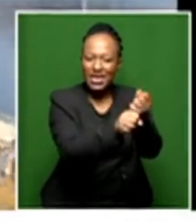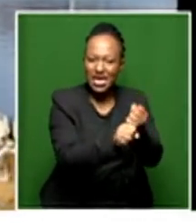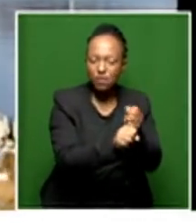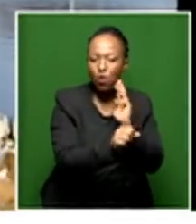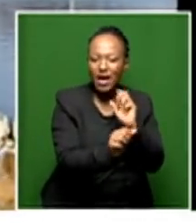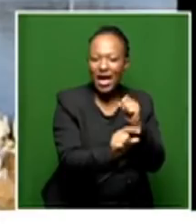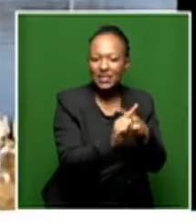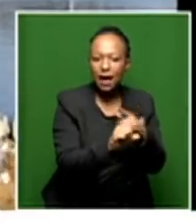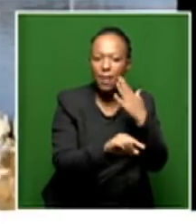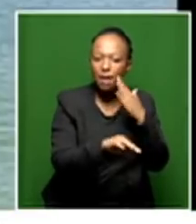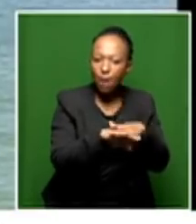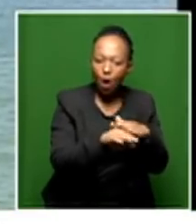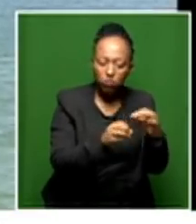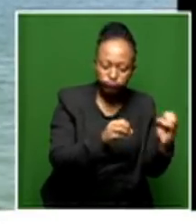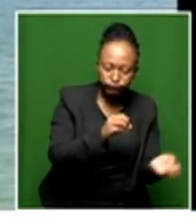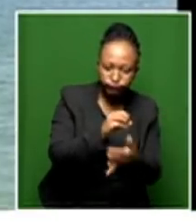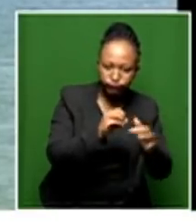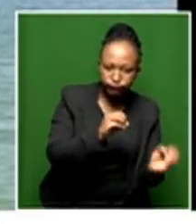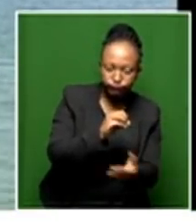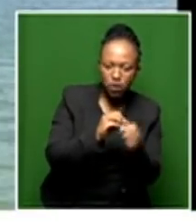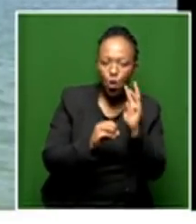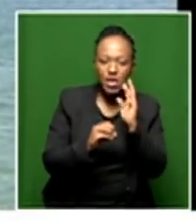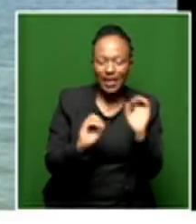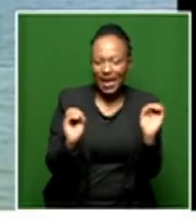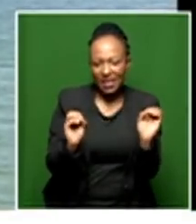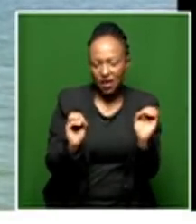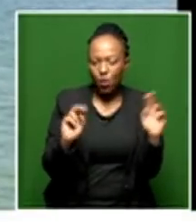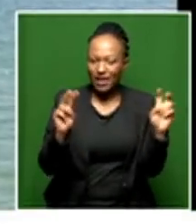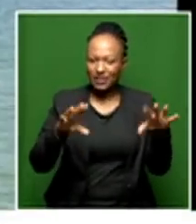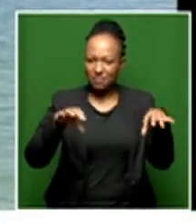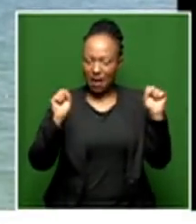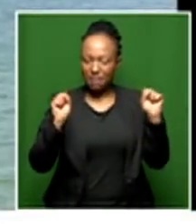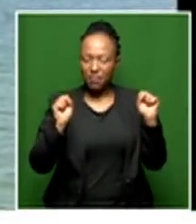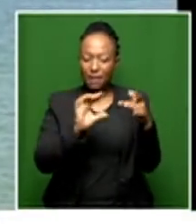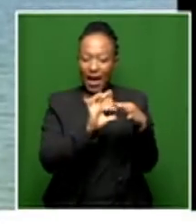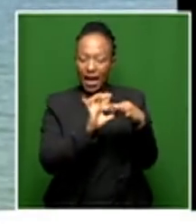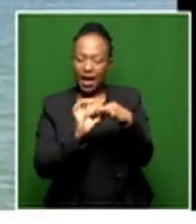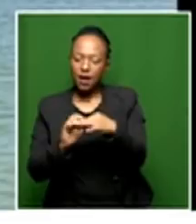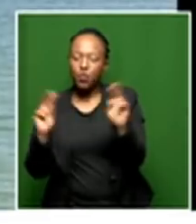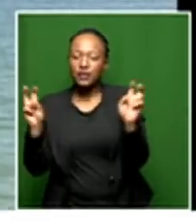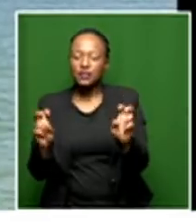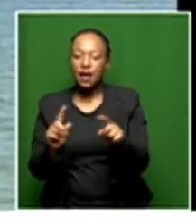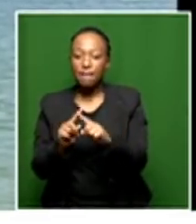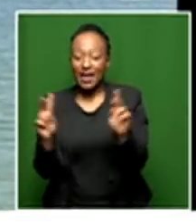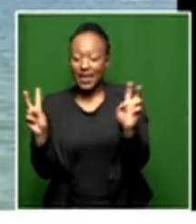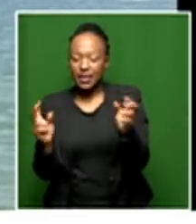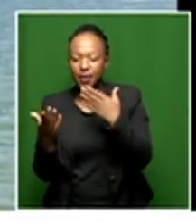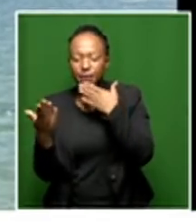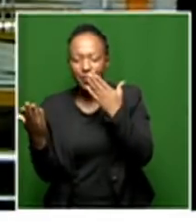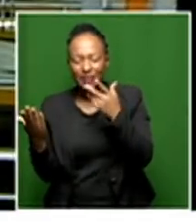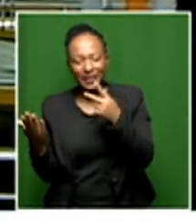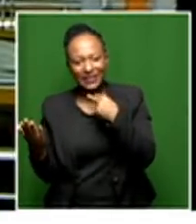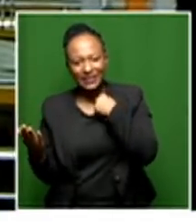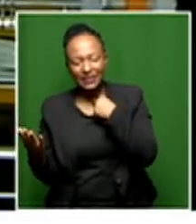the reservoirs. So that is that relationship. Without electricity, unfortunately, we are